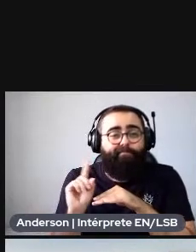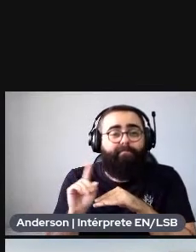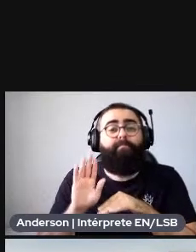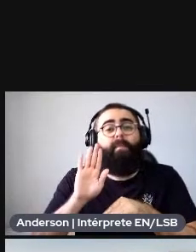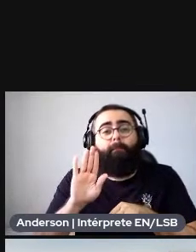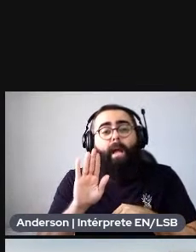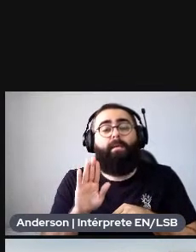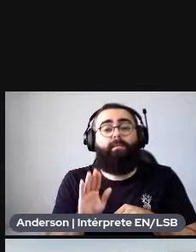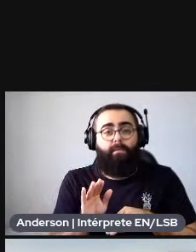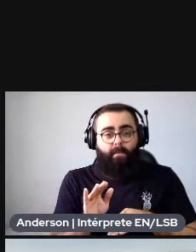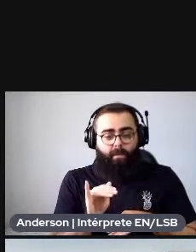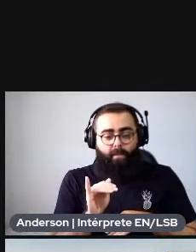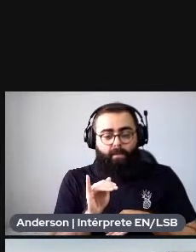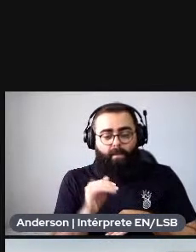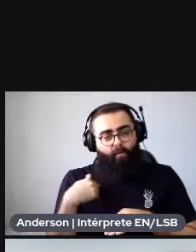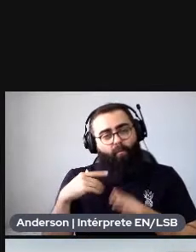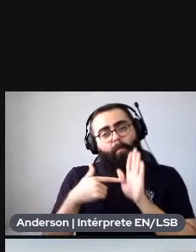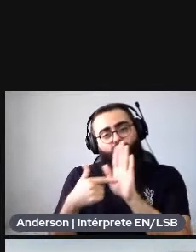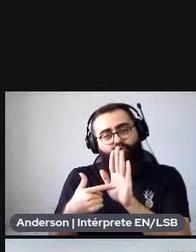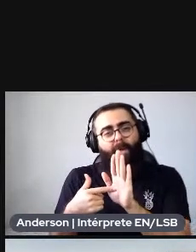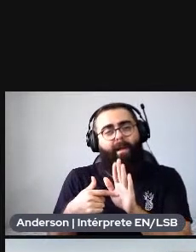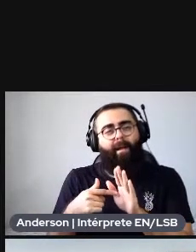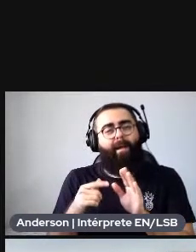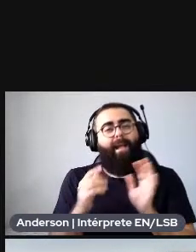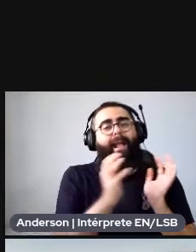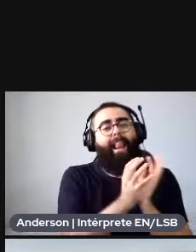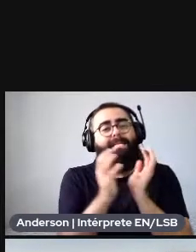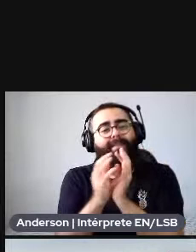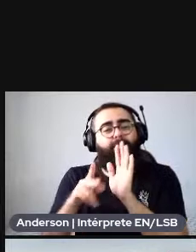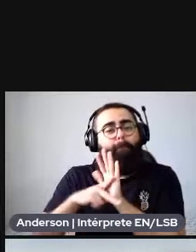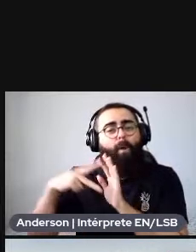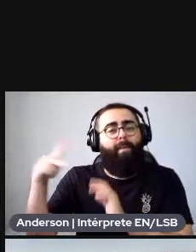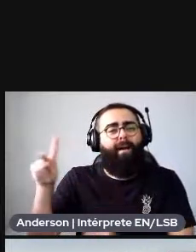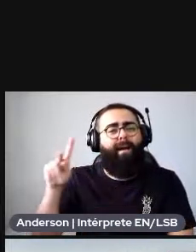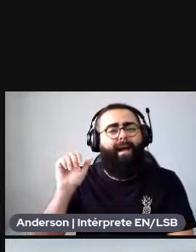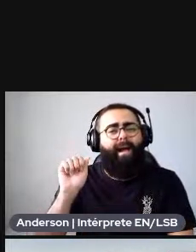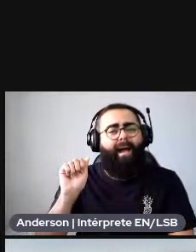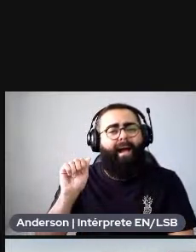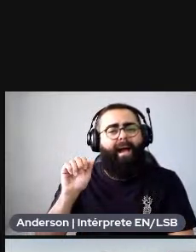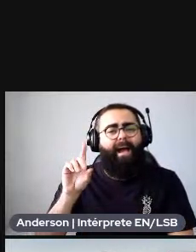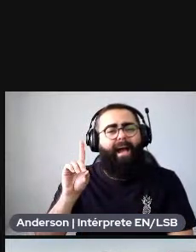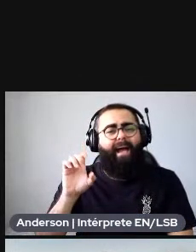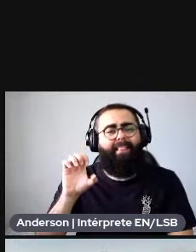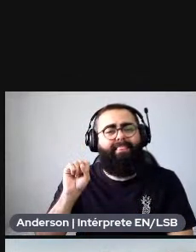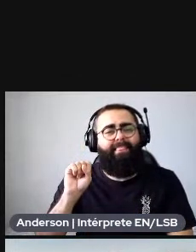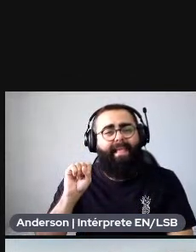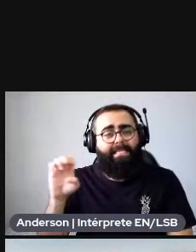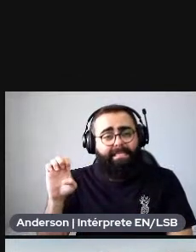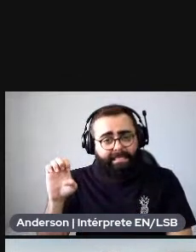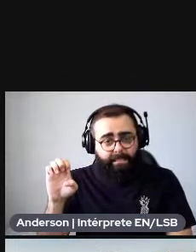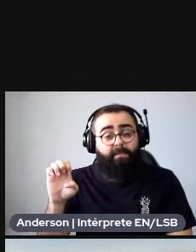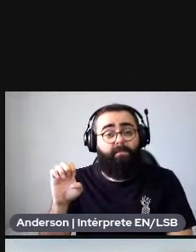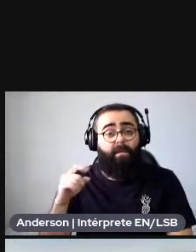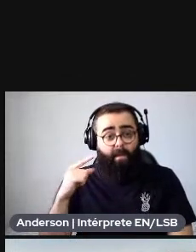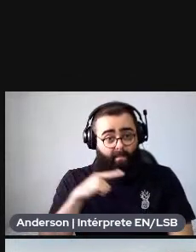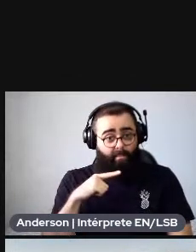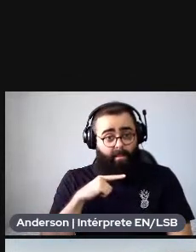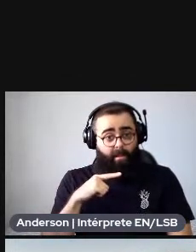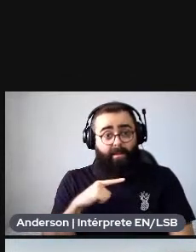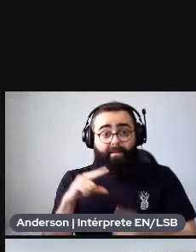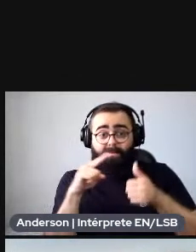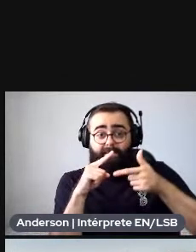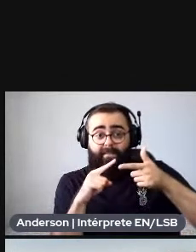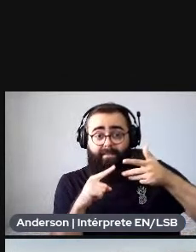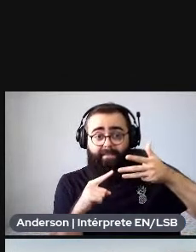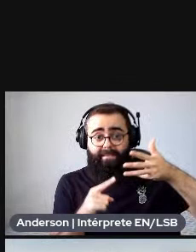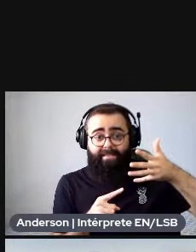the ADESE classification that includes a very wide set of different lexical classes, so mental